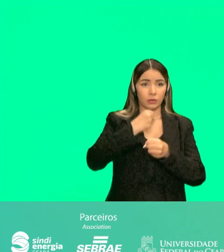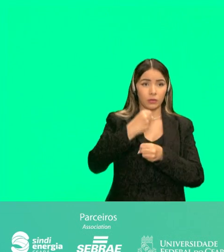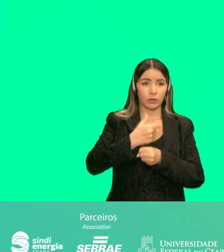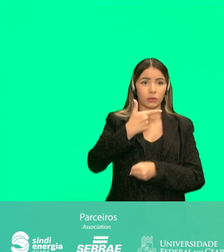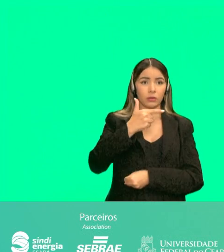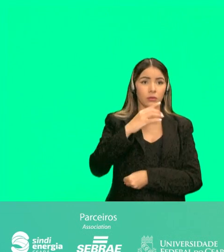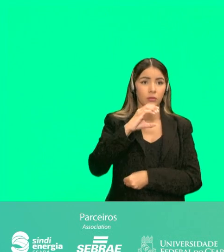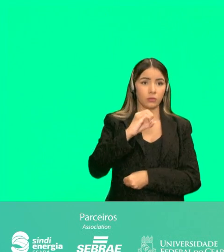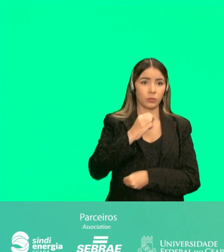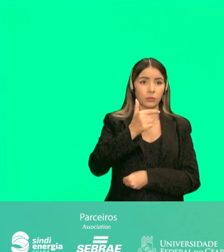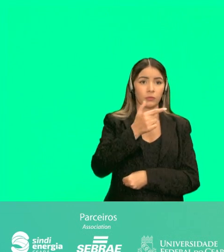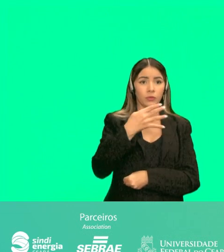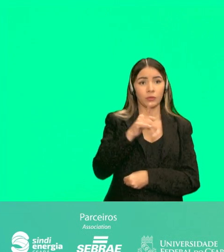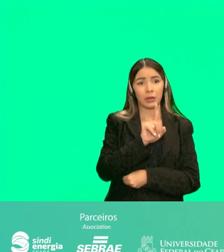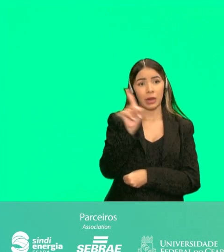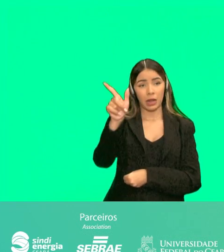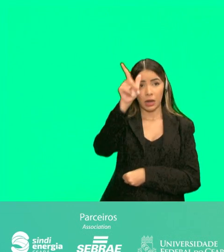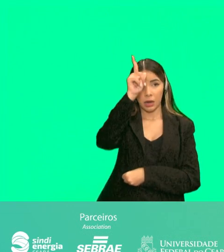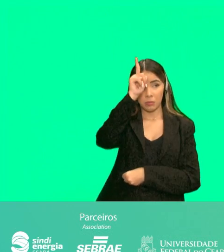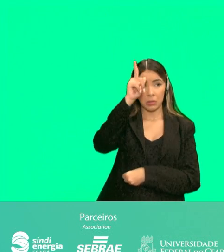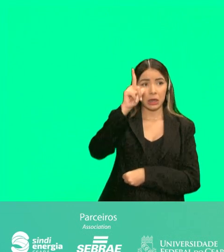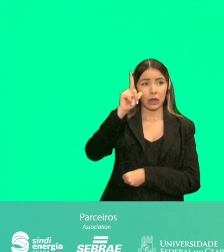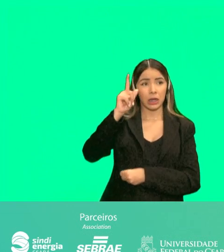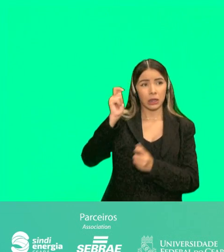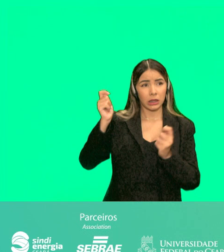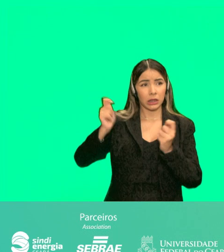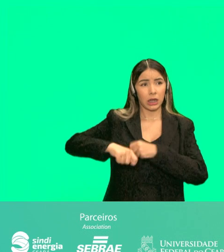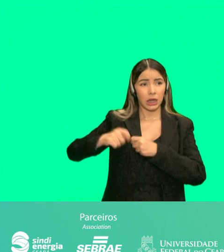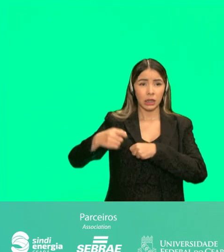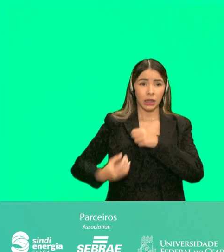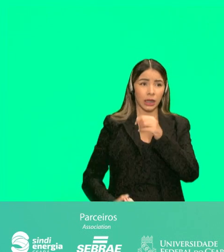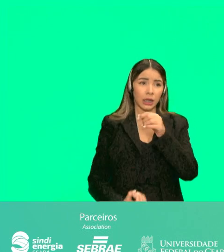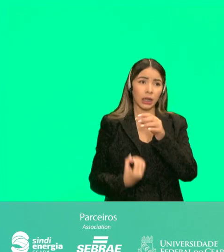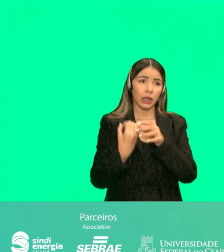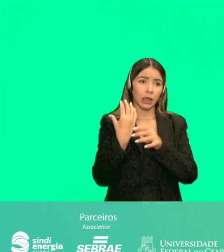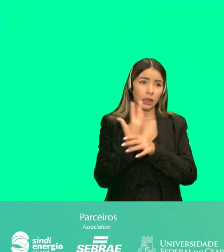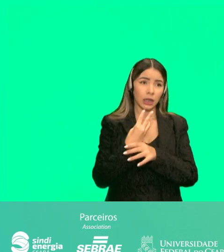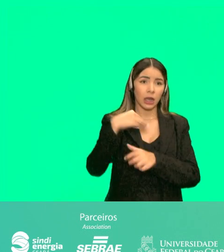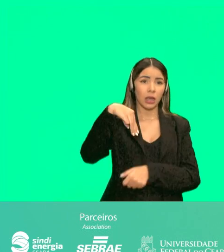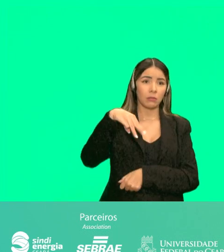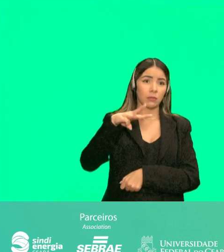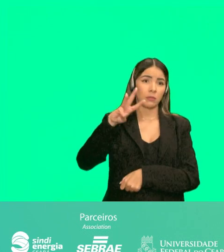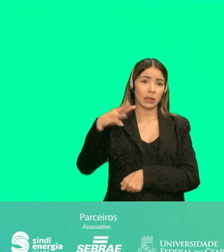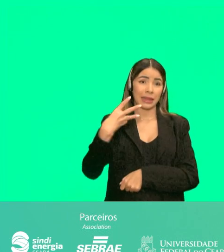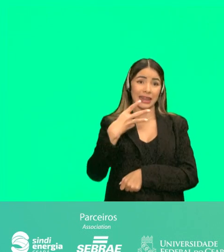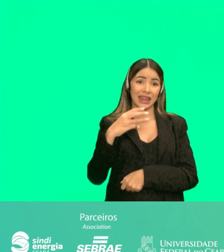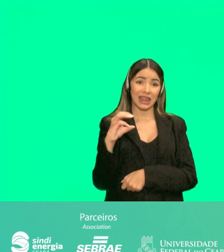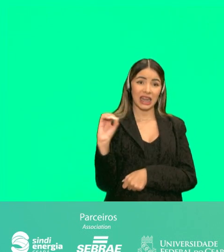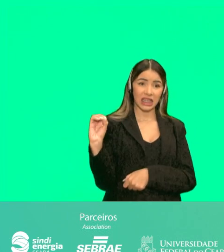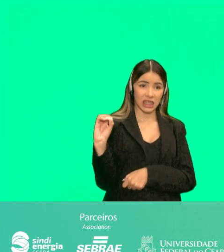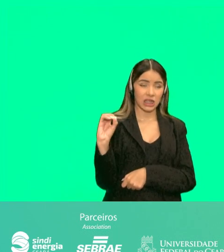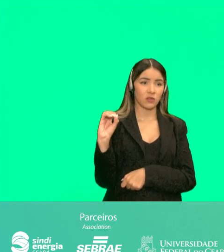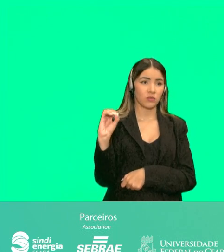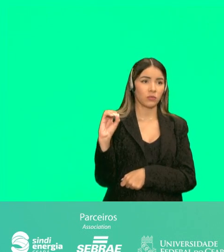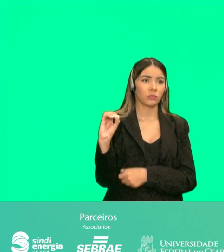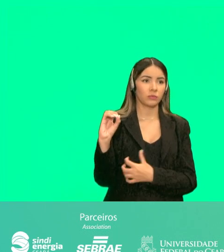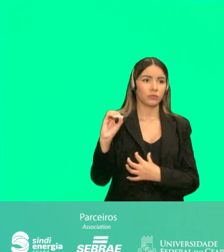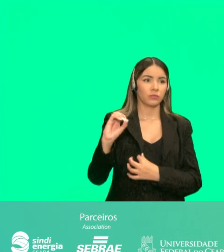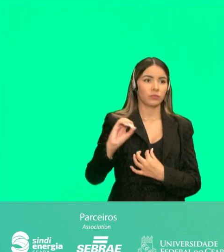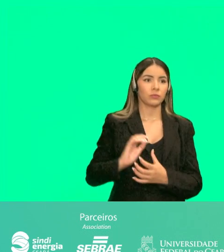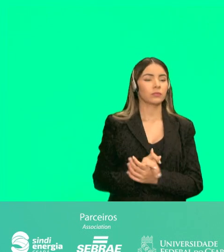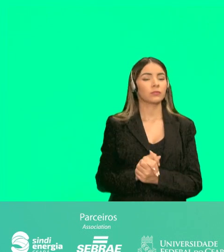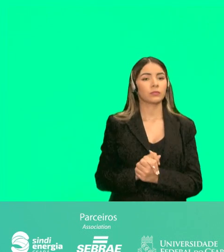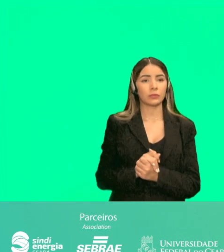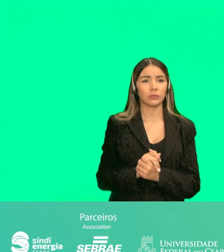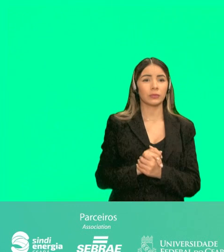2024, na Alemanha, a gente modularized já vai ter uma solutions capacidade de in 300 different megawatts sizes, para and with the soluções detail of modularizadas em providing the diferentes formas. comprehensive solution, not only E